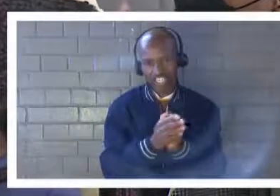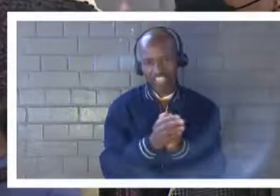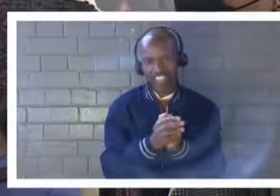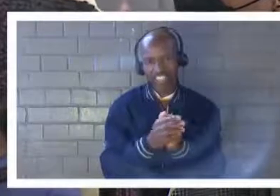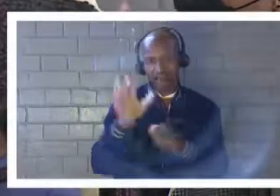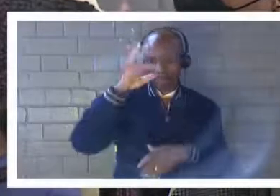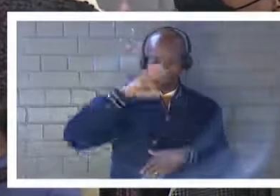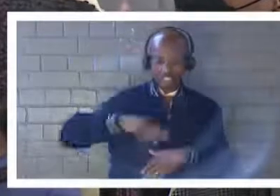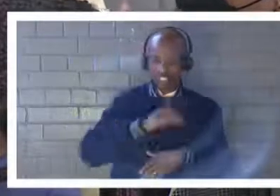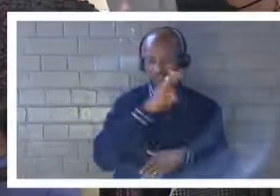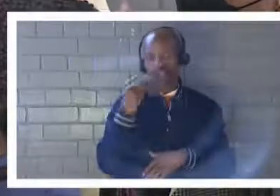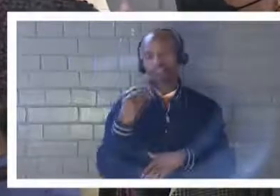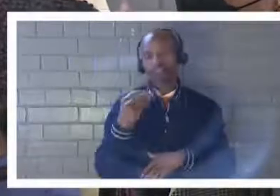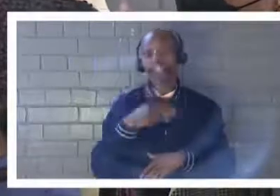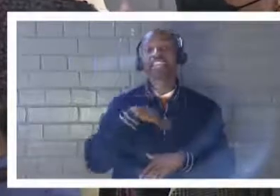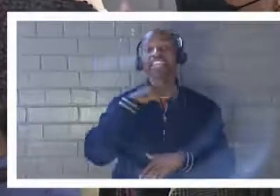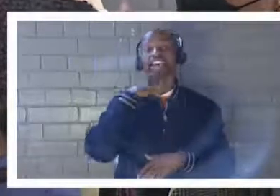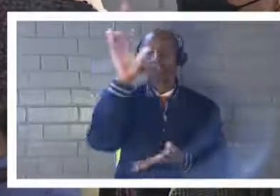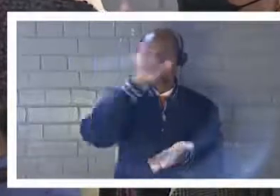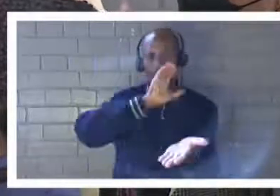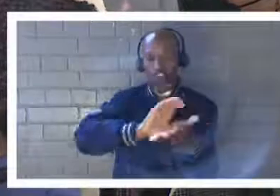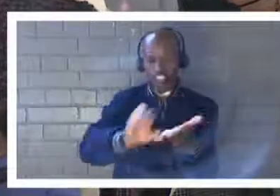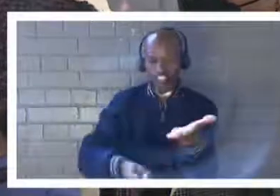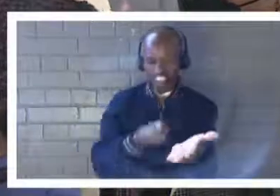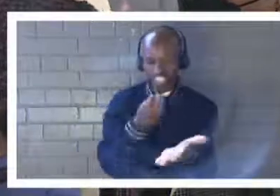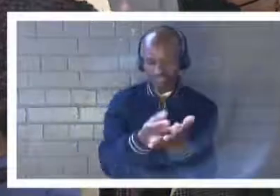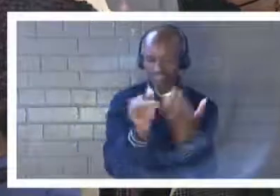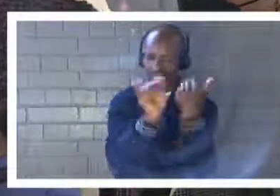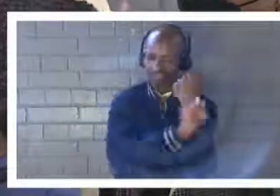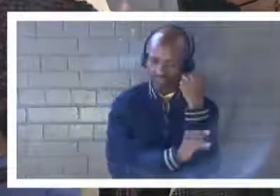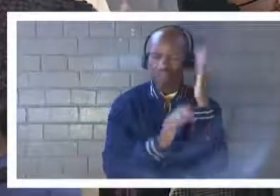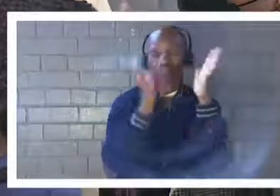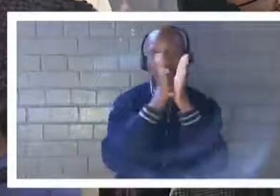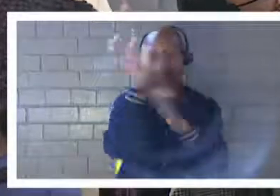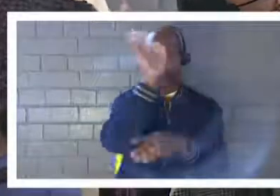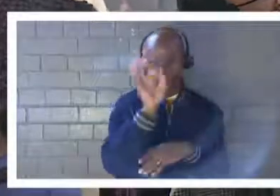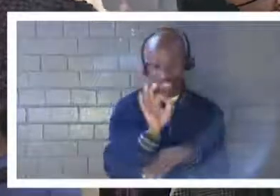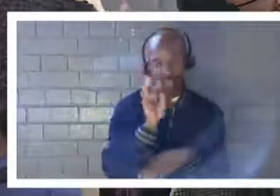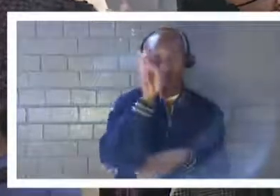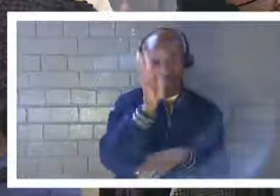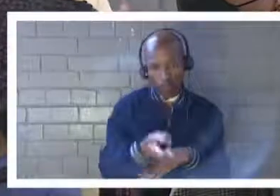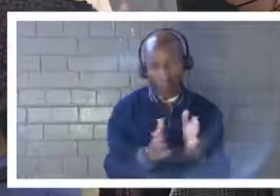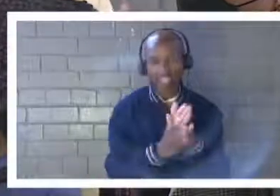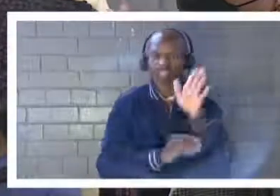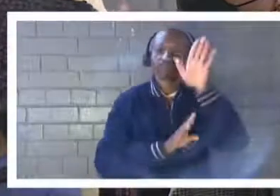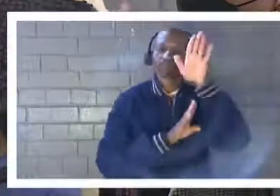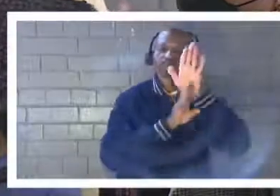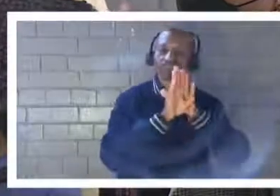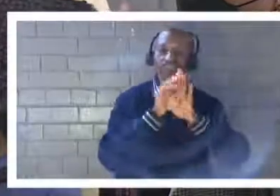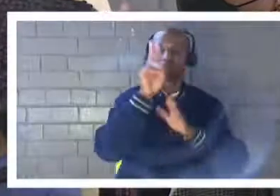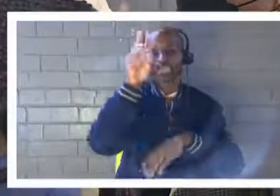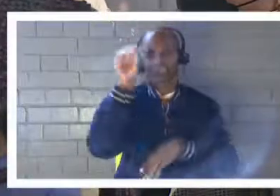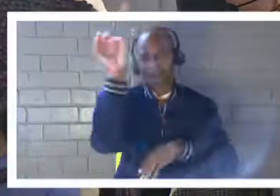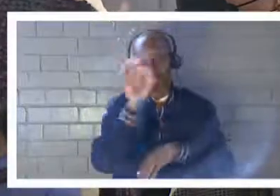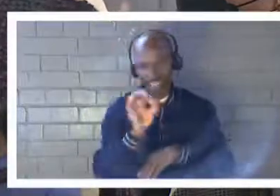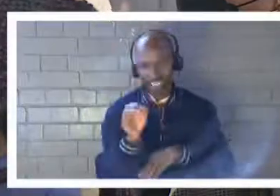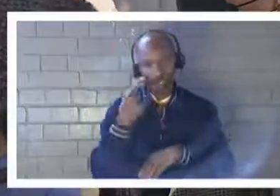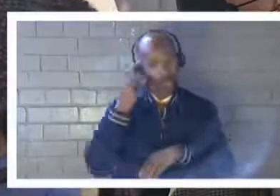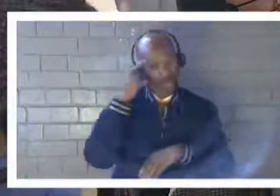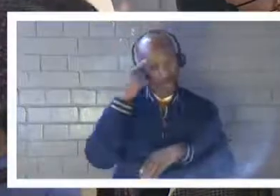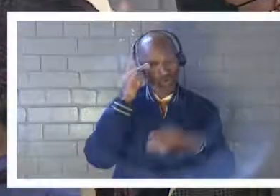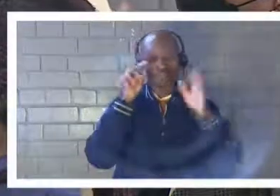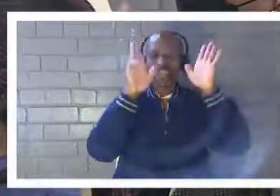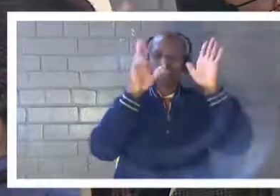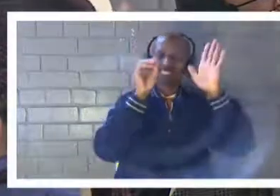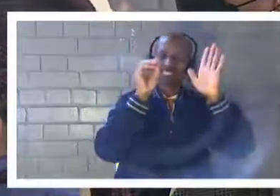budget. Once there's enough funds allocated to the institution under 10%, perhaps maybe the 10% can be increased to 20%, and we know